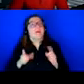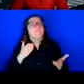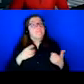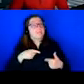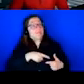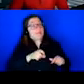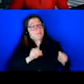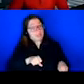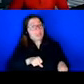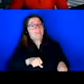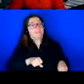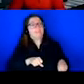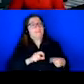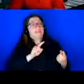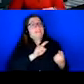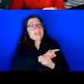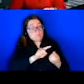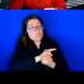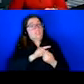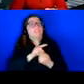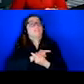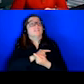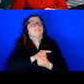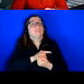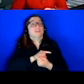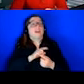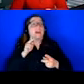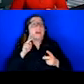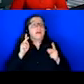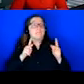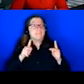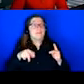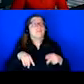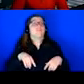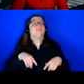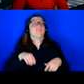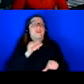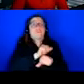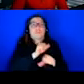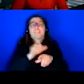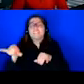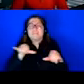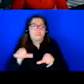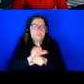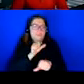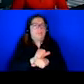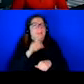to do some networking at people who work at similar agencies to get a better understanding of what they work on as